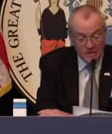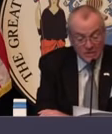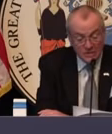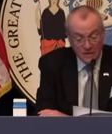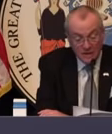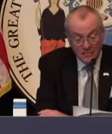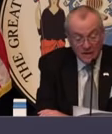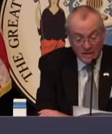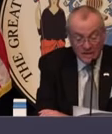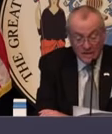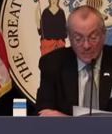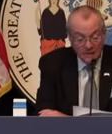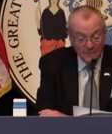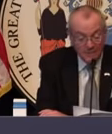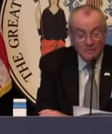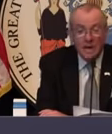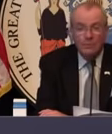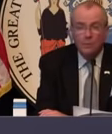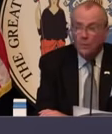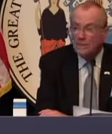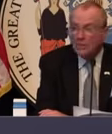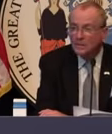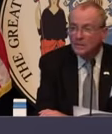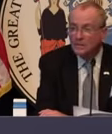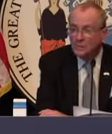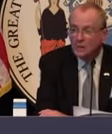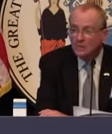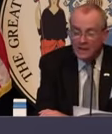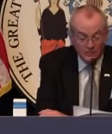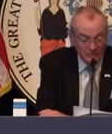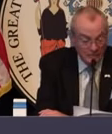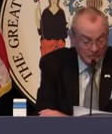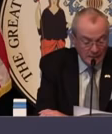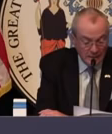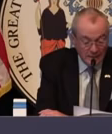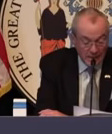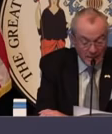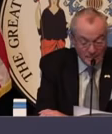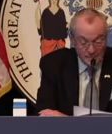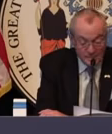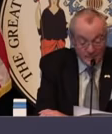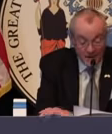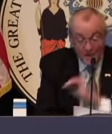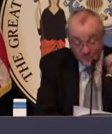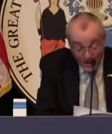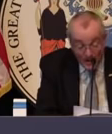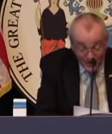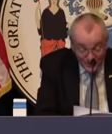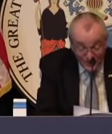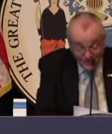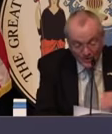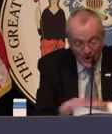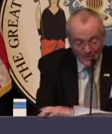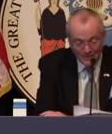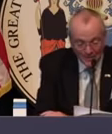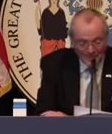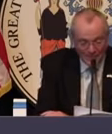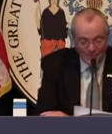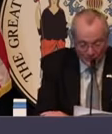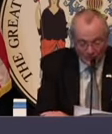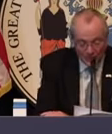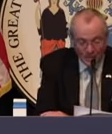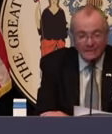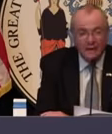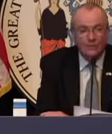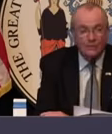6,000 tests by the end of that month, and in April we doubled it to 12,000 a day. I heard a few scoffs